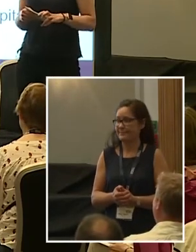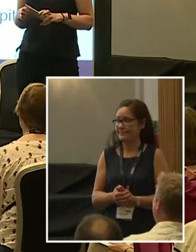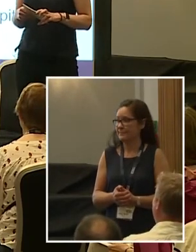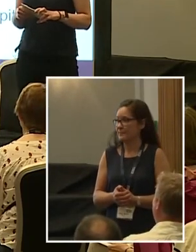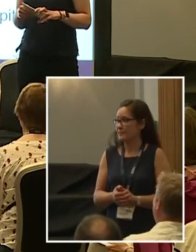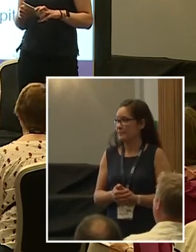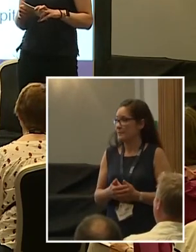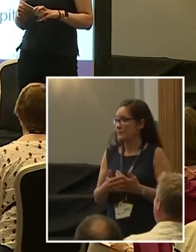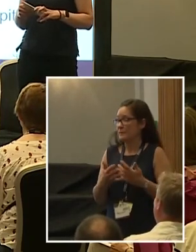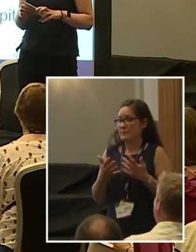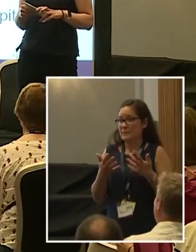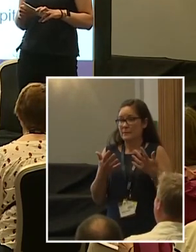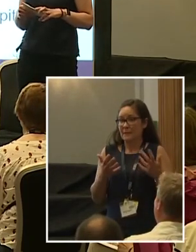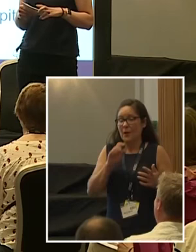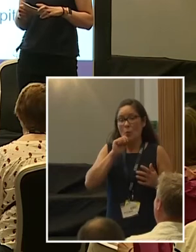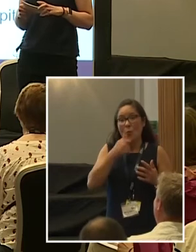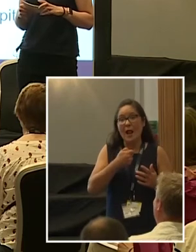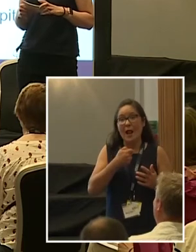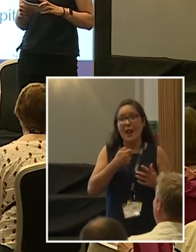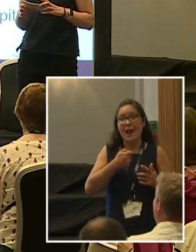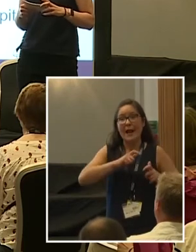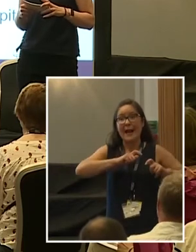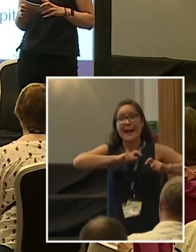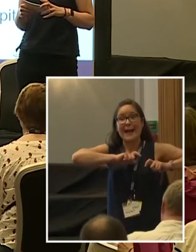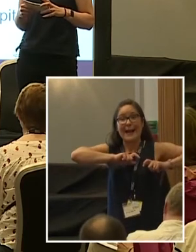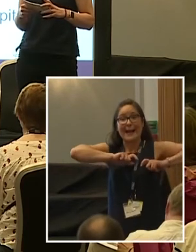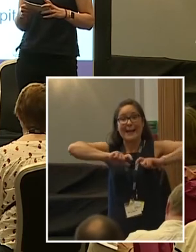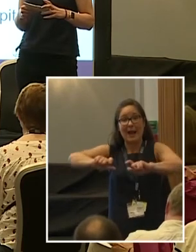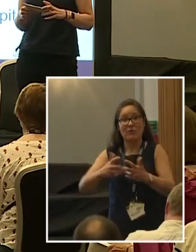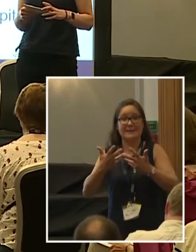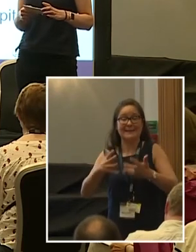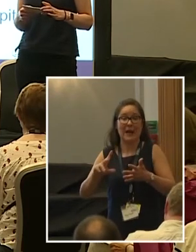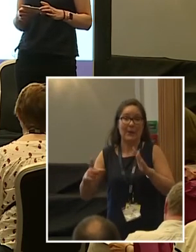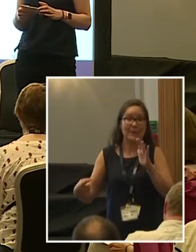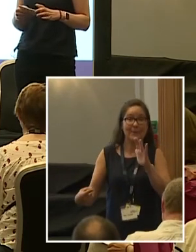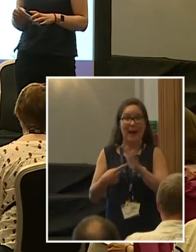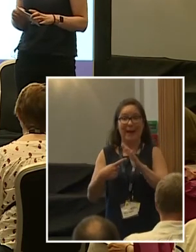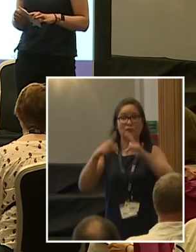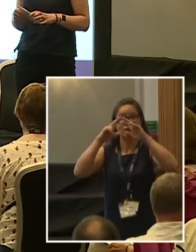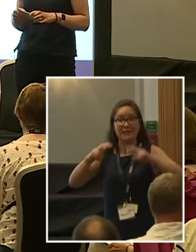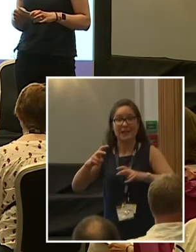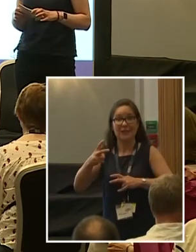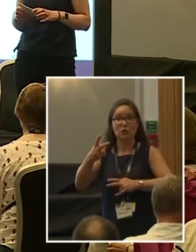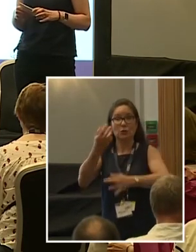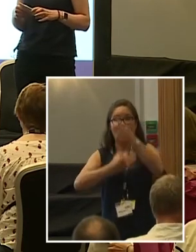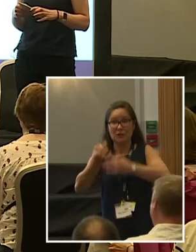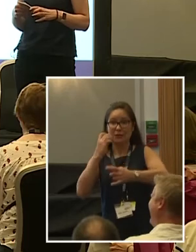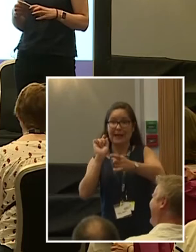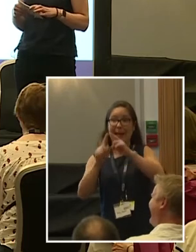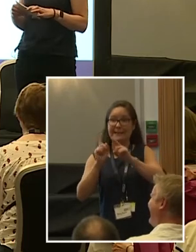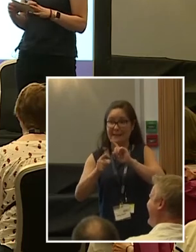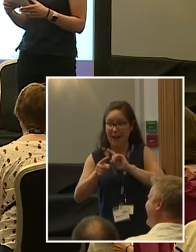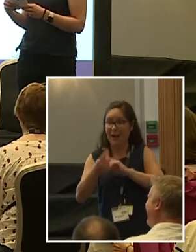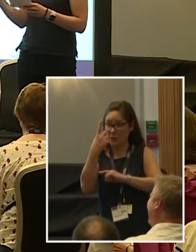We are going to move to our main research question and answer session, where you can,